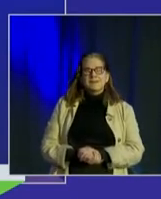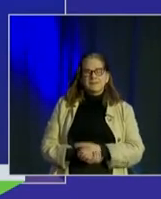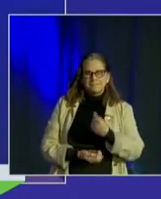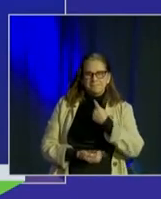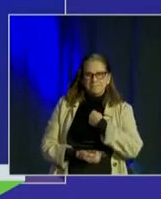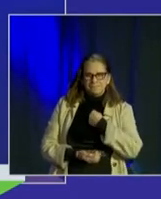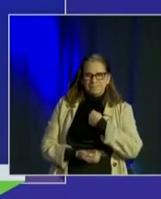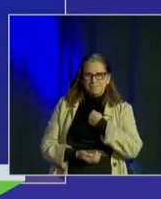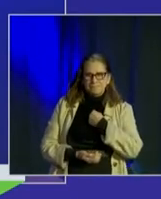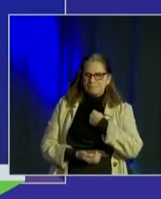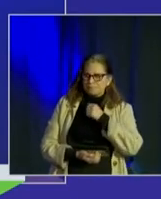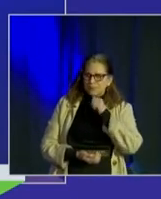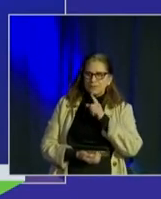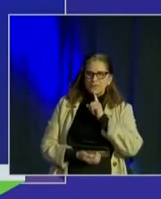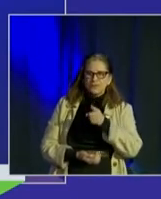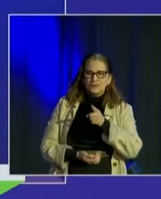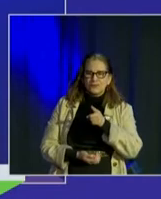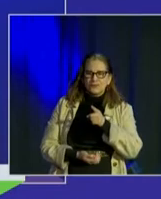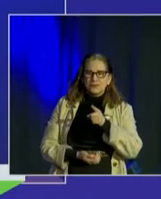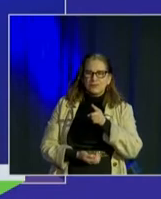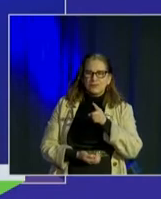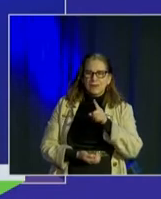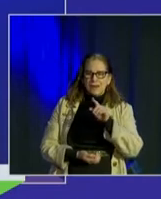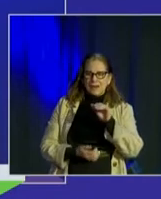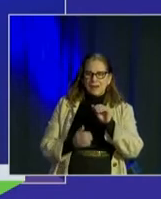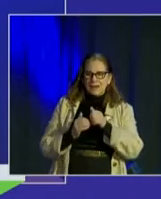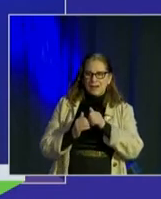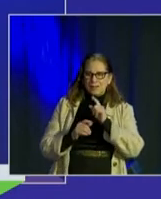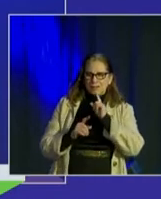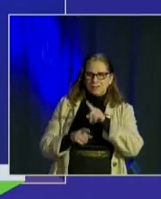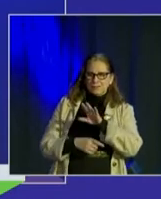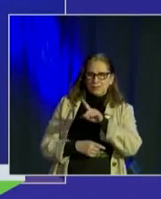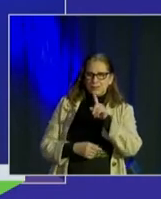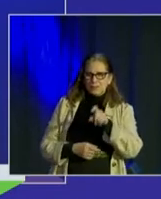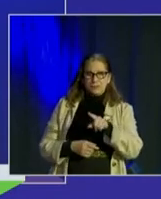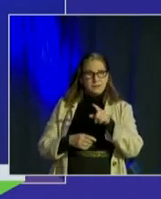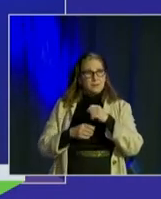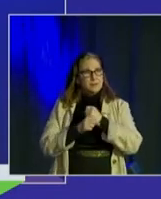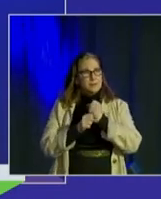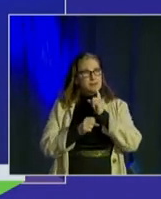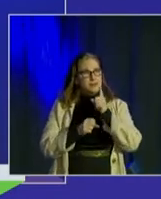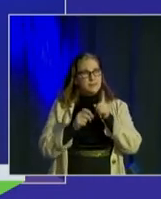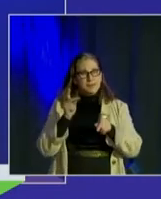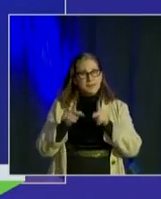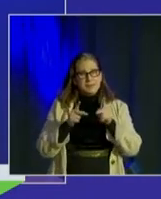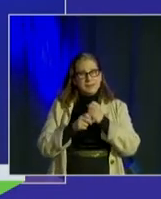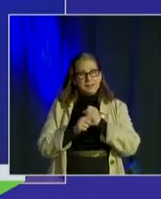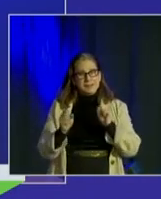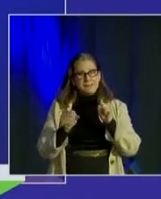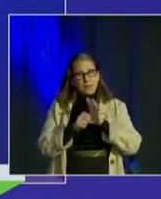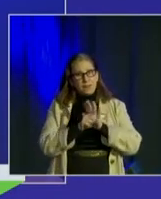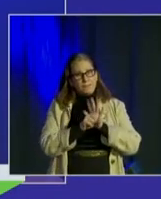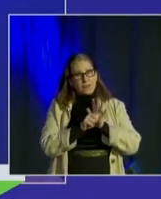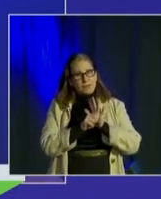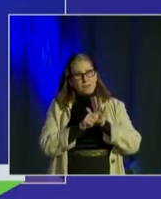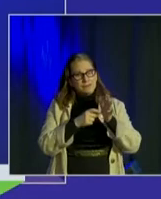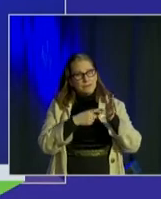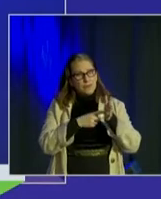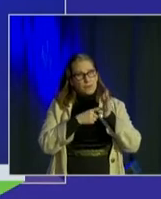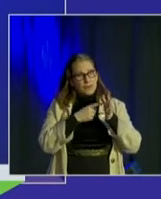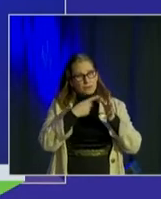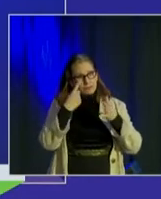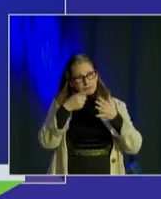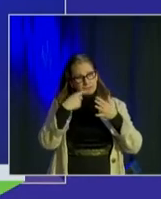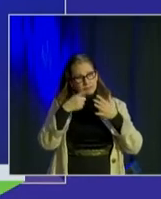the question is how do we keep people safe given COVID restrictions. And let me just